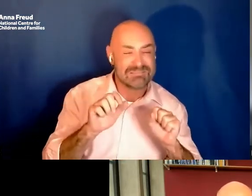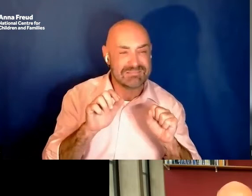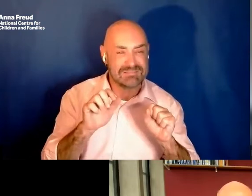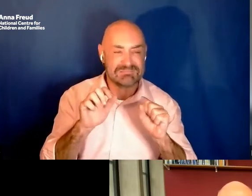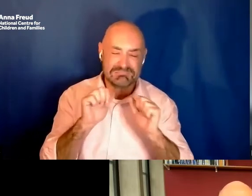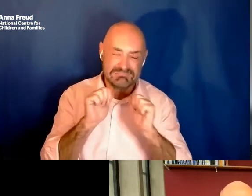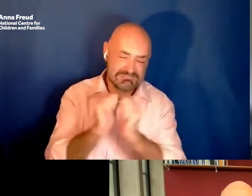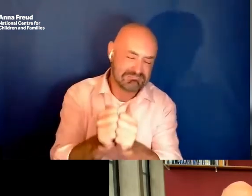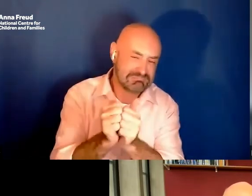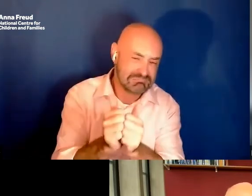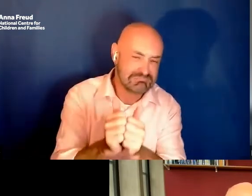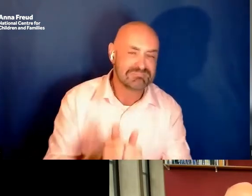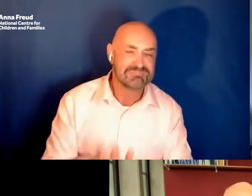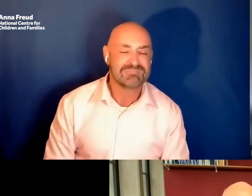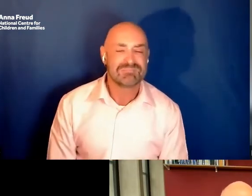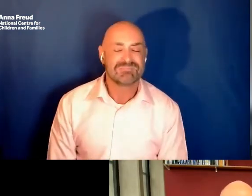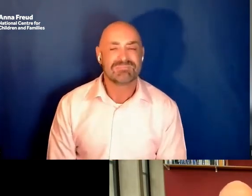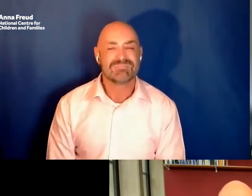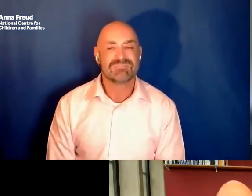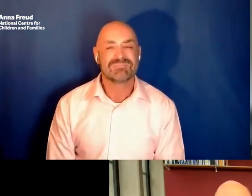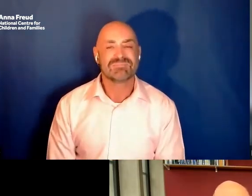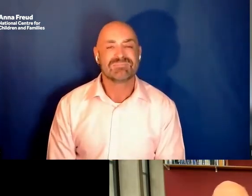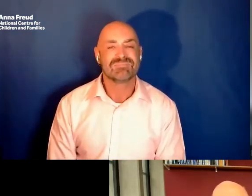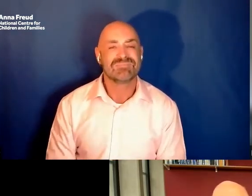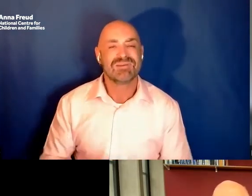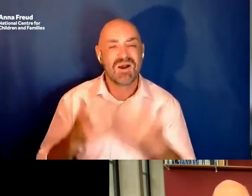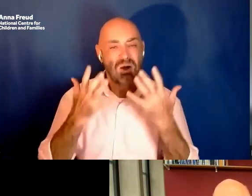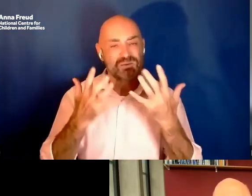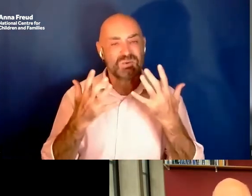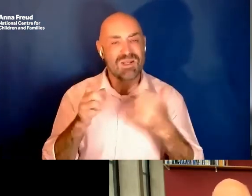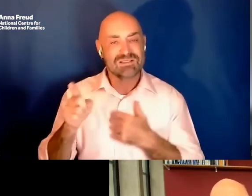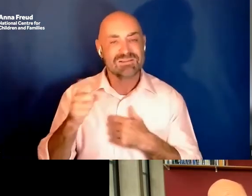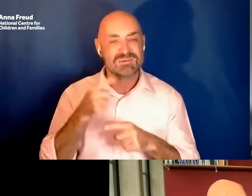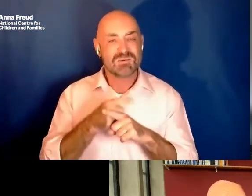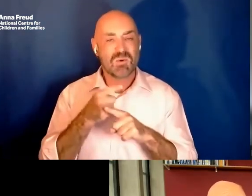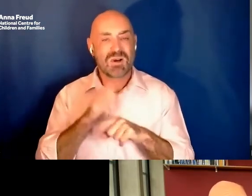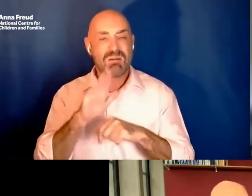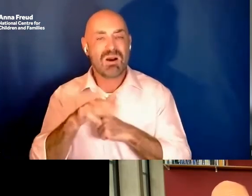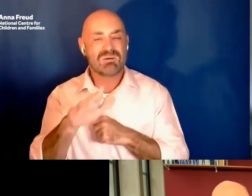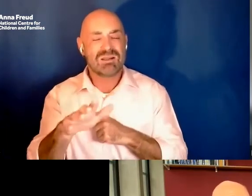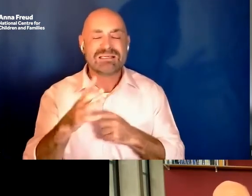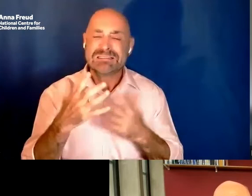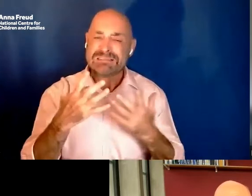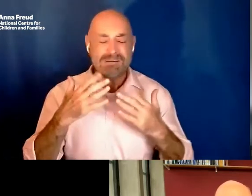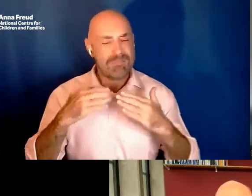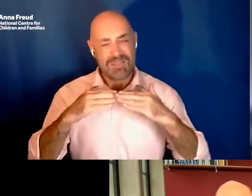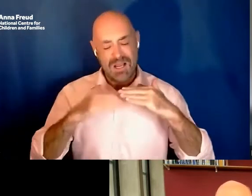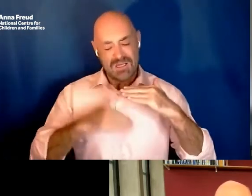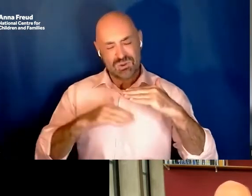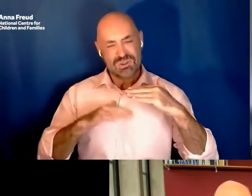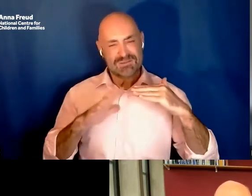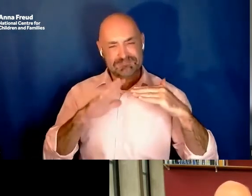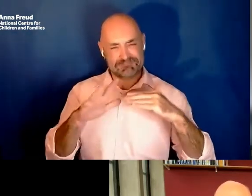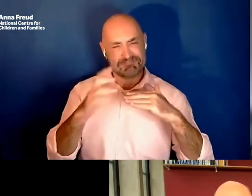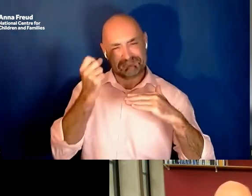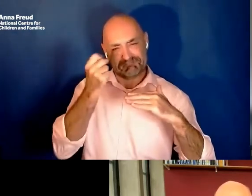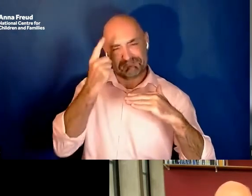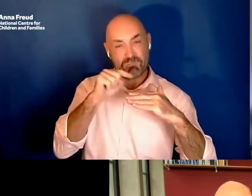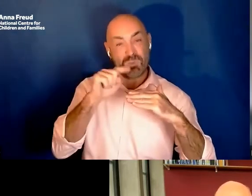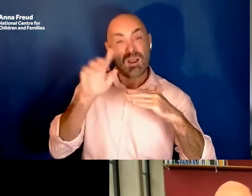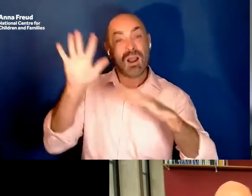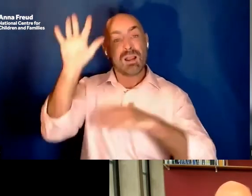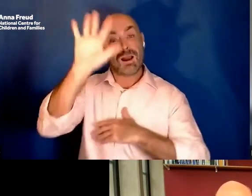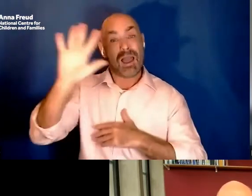totally. Today, she's talking about the underappreciated connections between climate change and mental